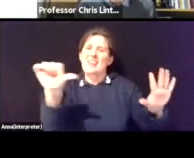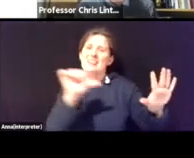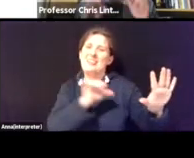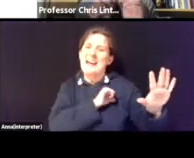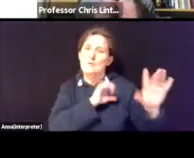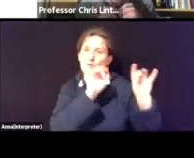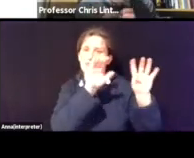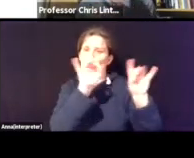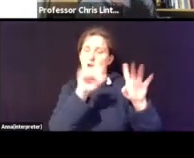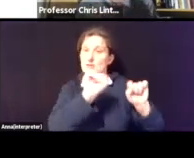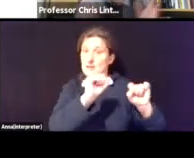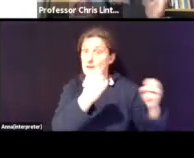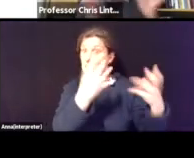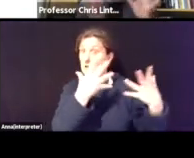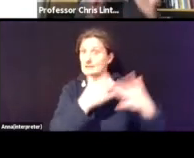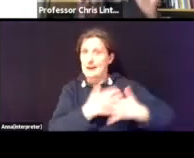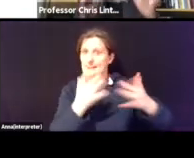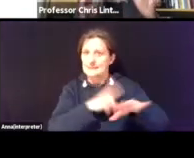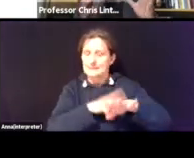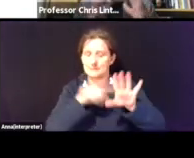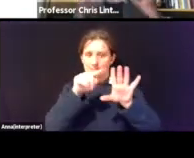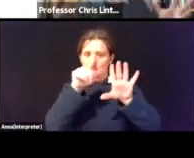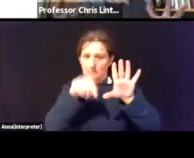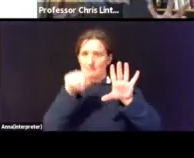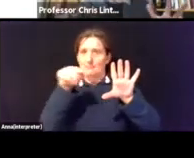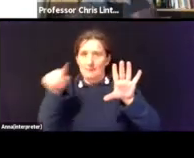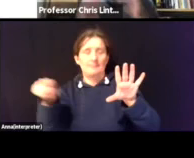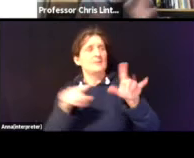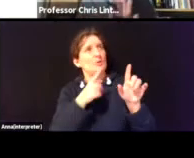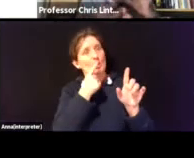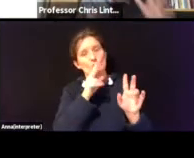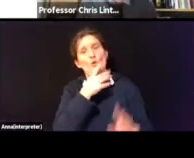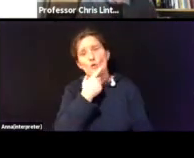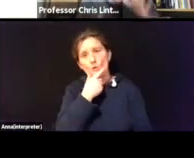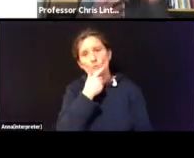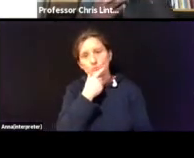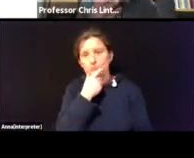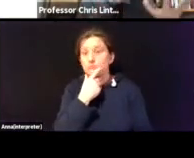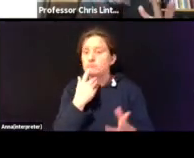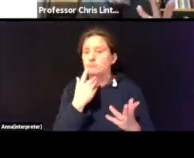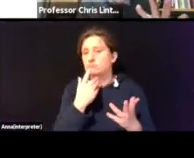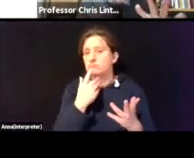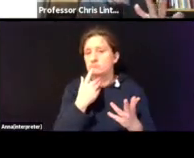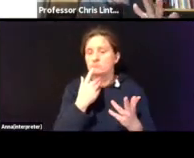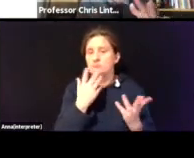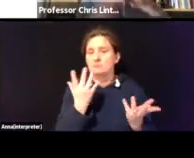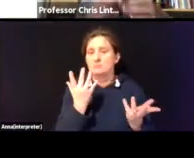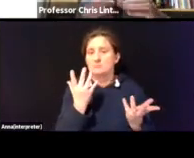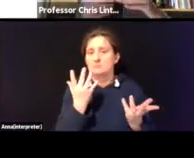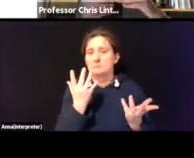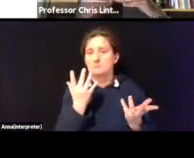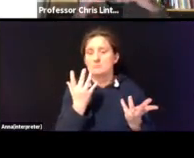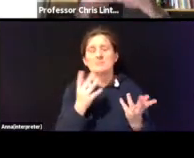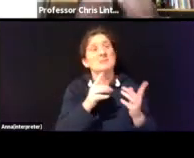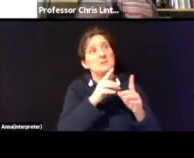at once, looking for these dips. So that means that I can sort of hedge my bets. And even though it's unlikely that any particular star will